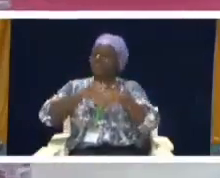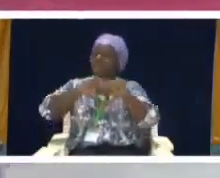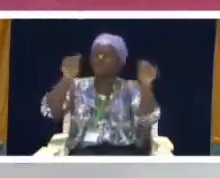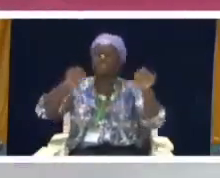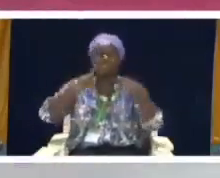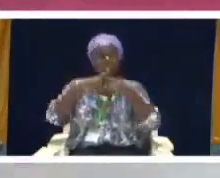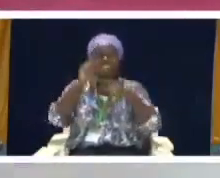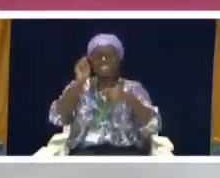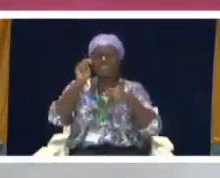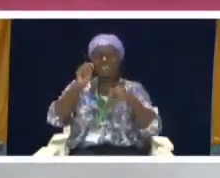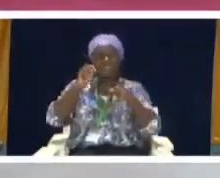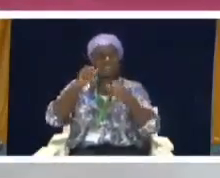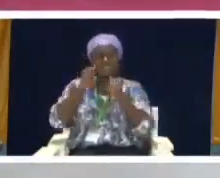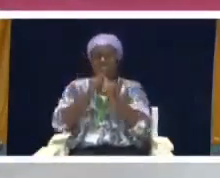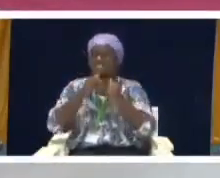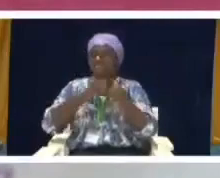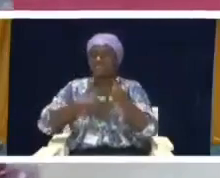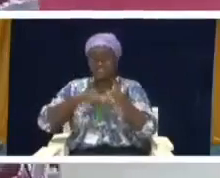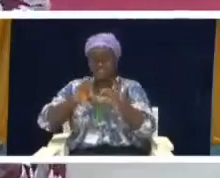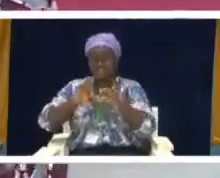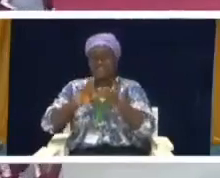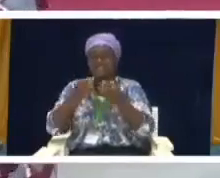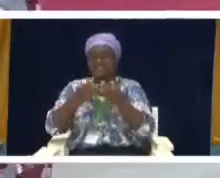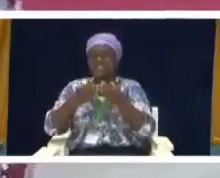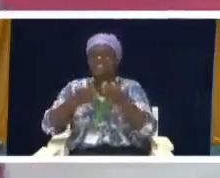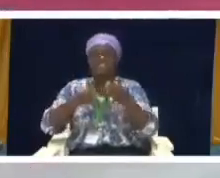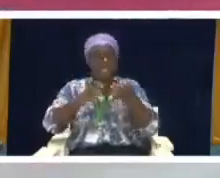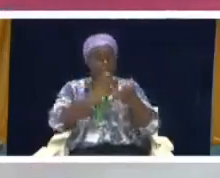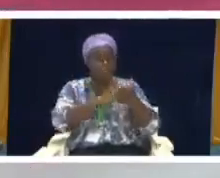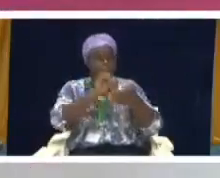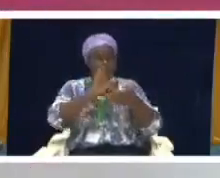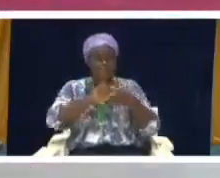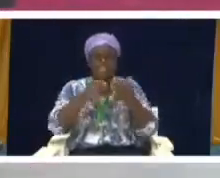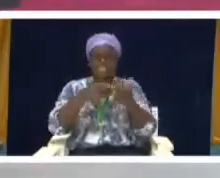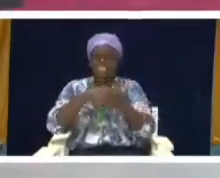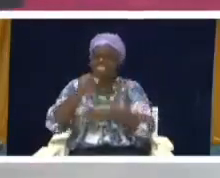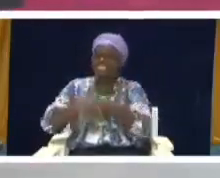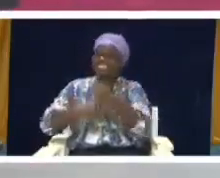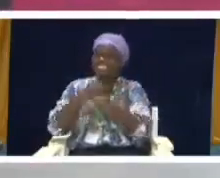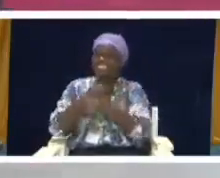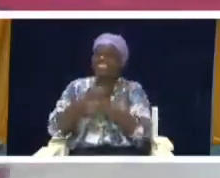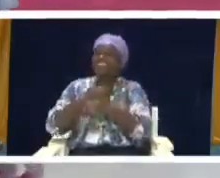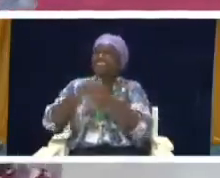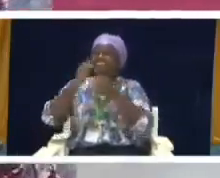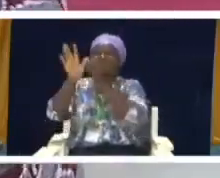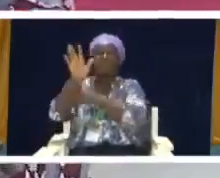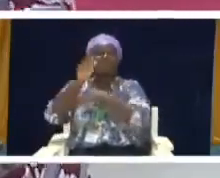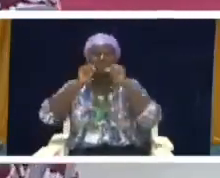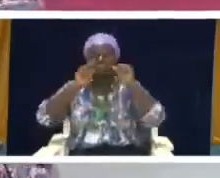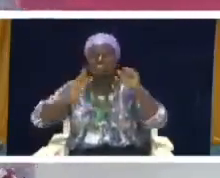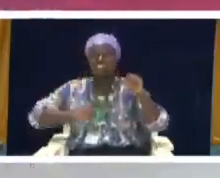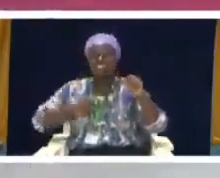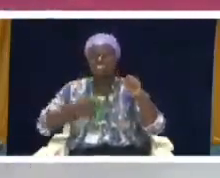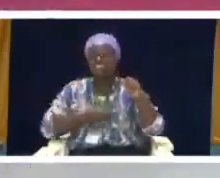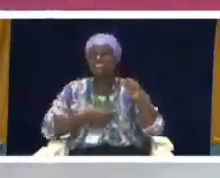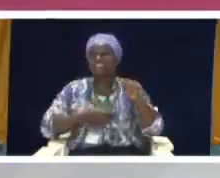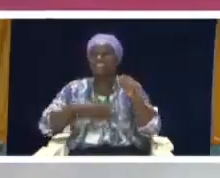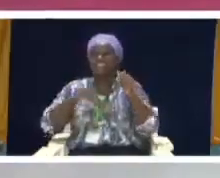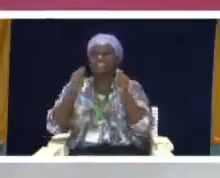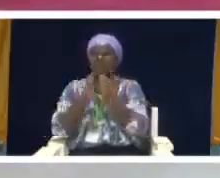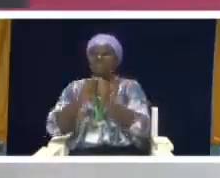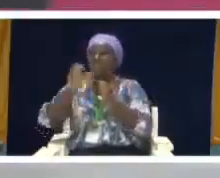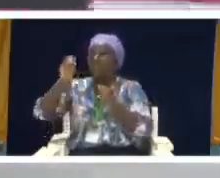son." In May this year, God blessed us with Oluwaniyi, Ugisho Oyawoye.